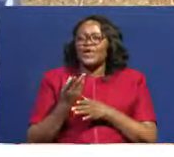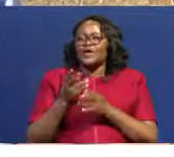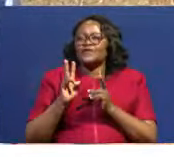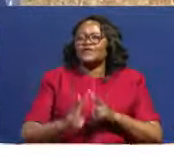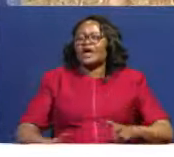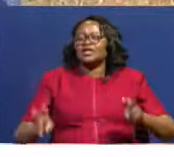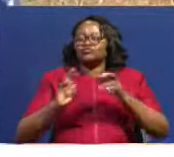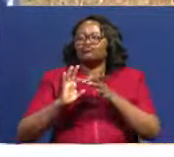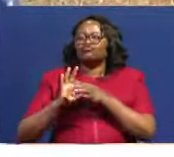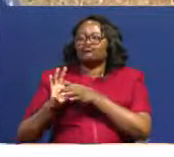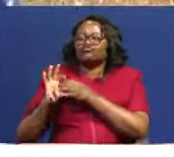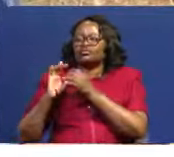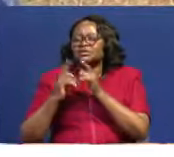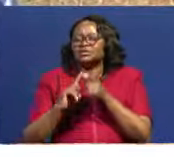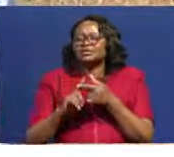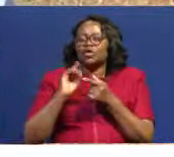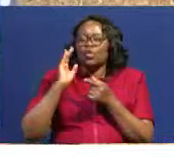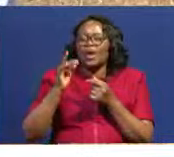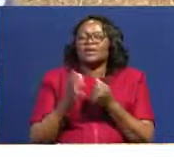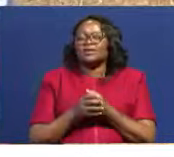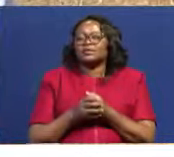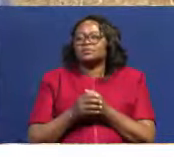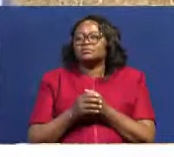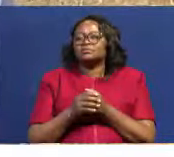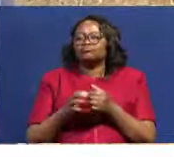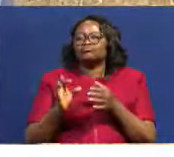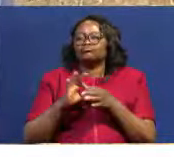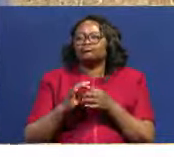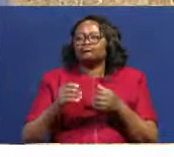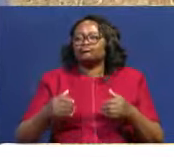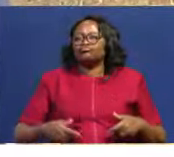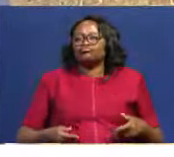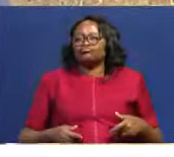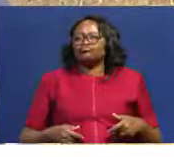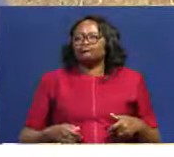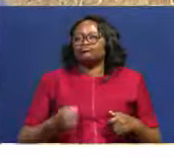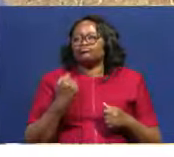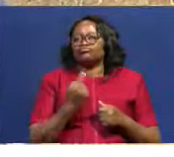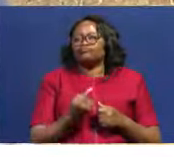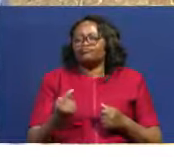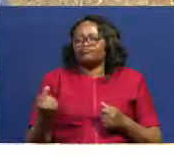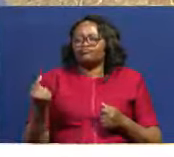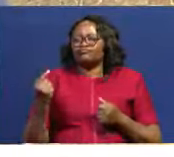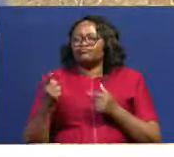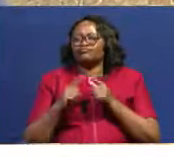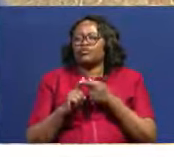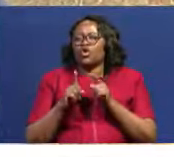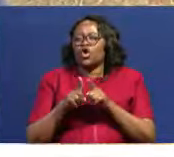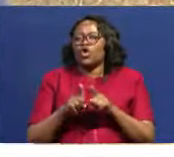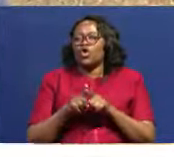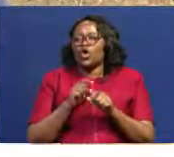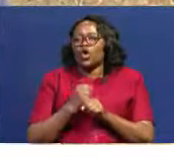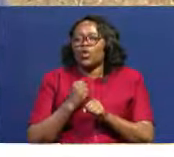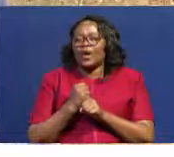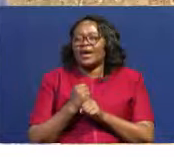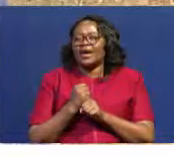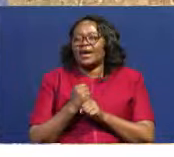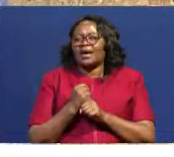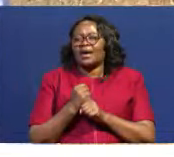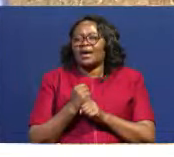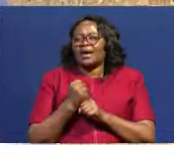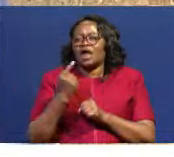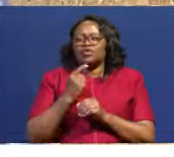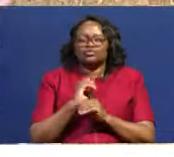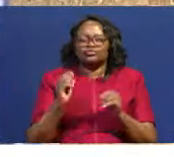value chain. So that whole value chain will be able to plug the youth in each and every of those parts. And we're also working, we're not just working in under